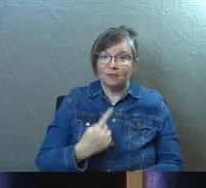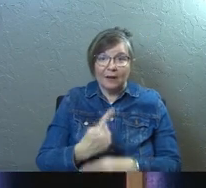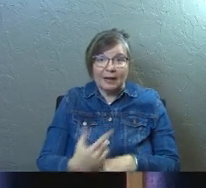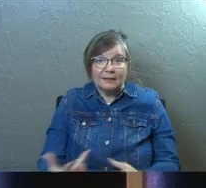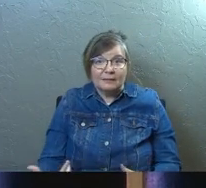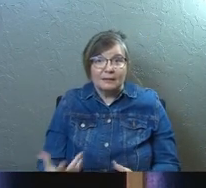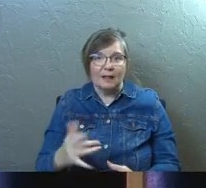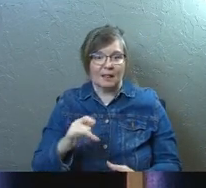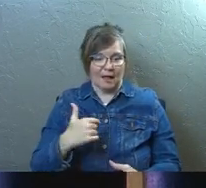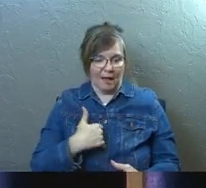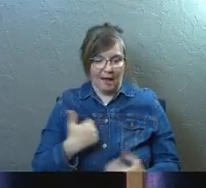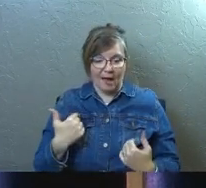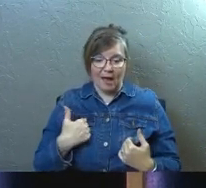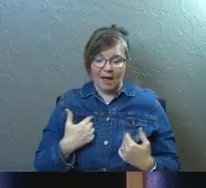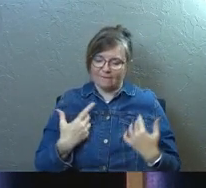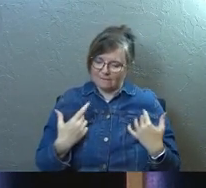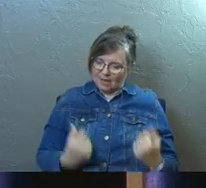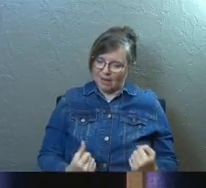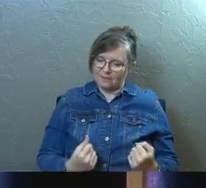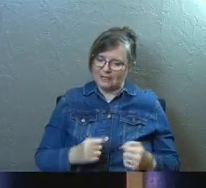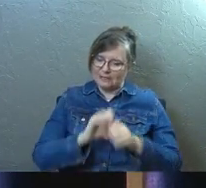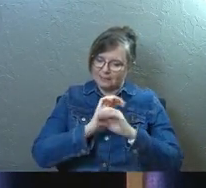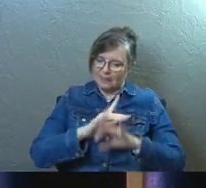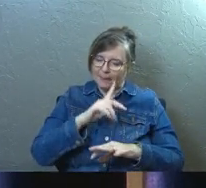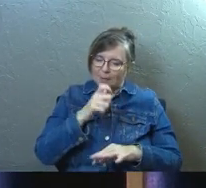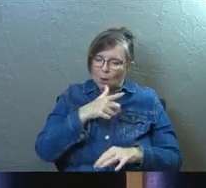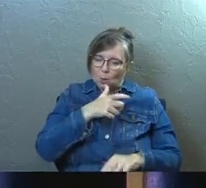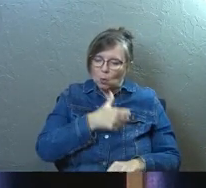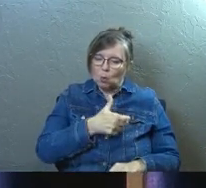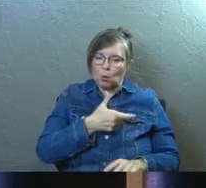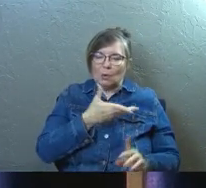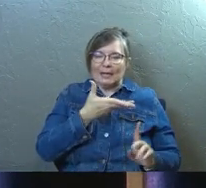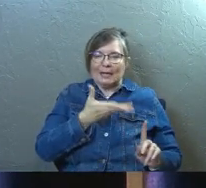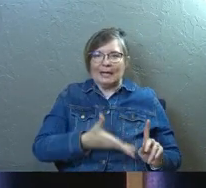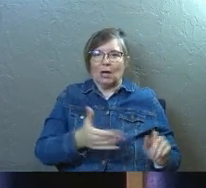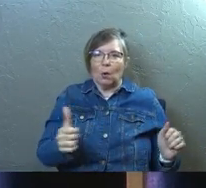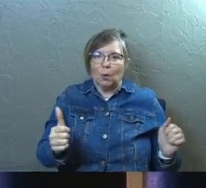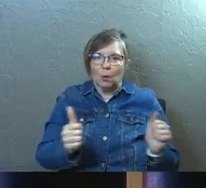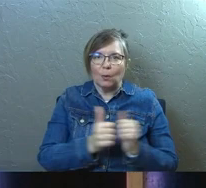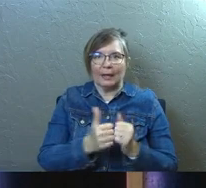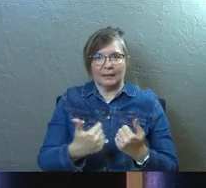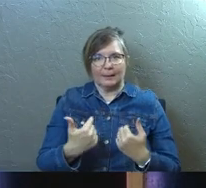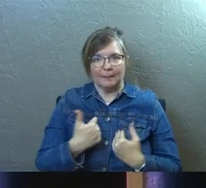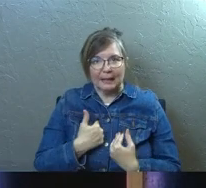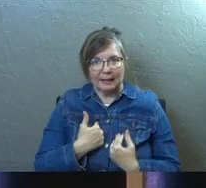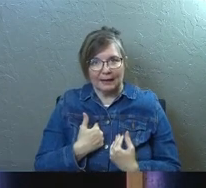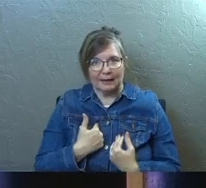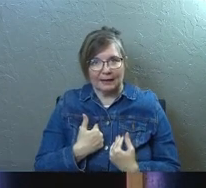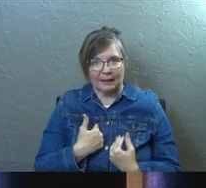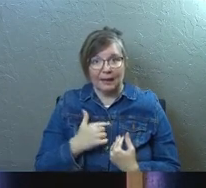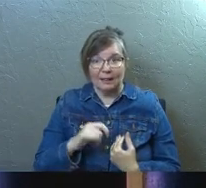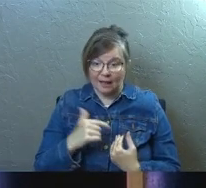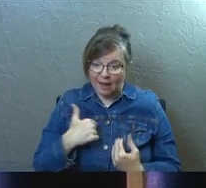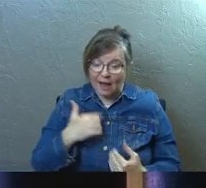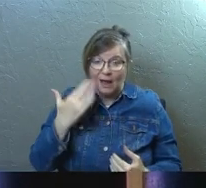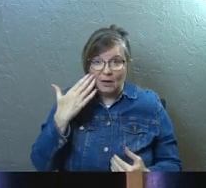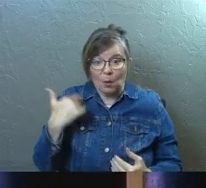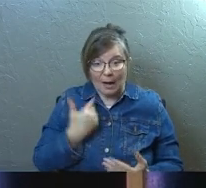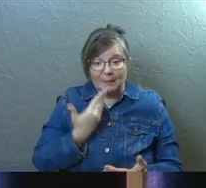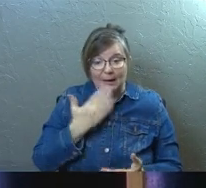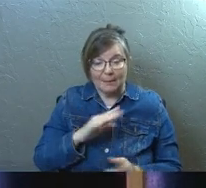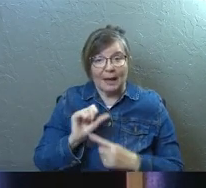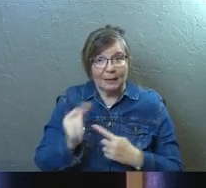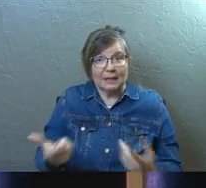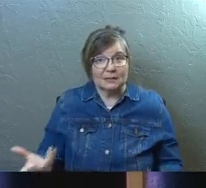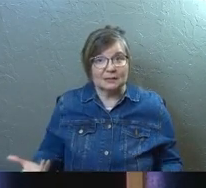Right? Like, I have confidence and peace because of who's here with me. Like, I know I'm in a